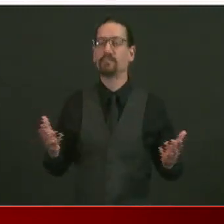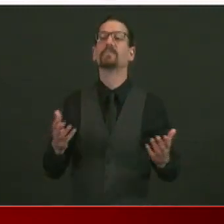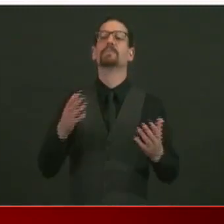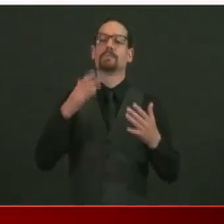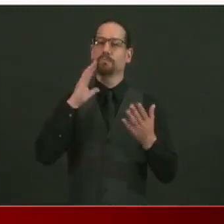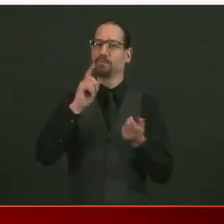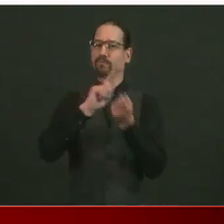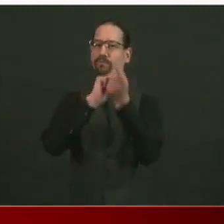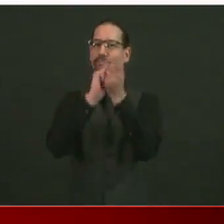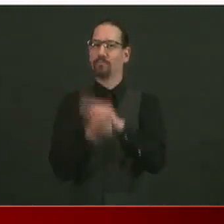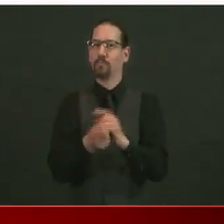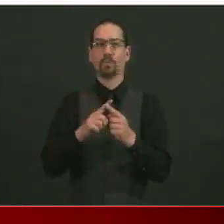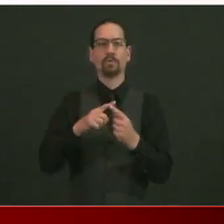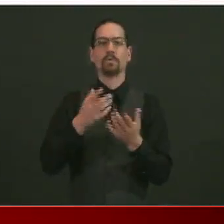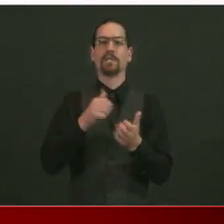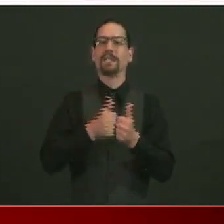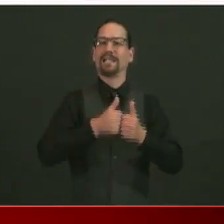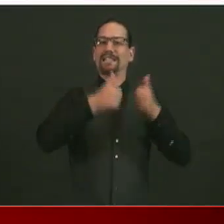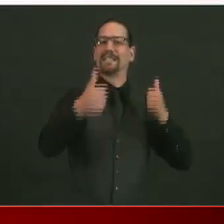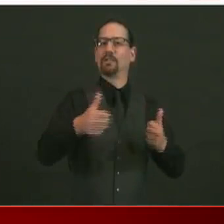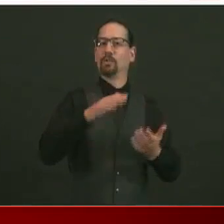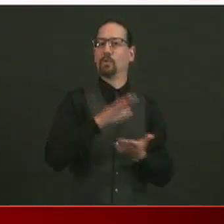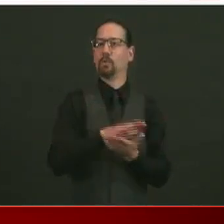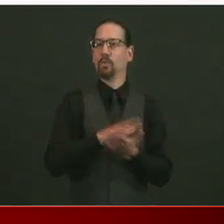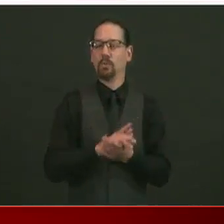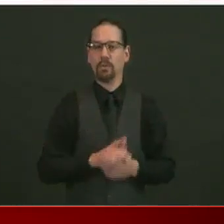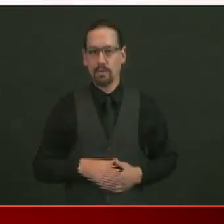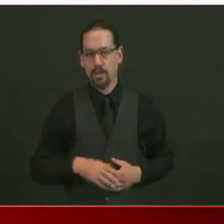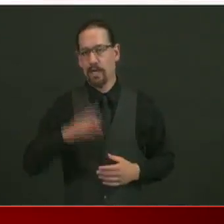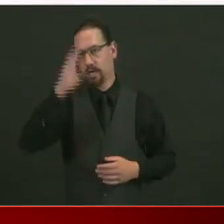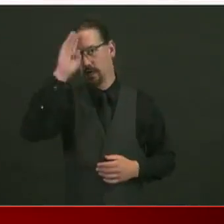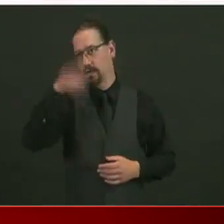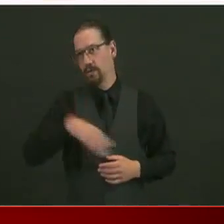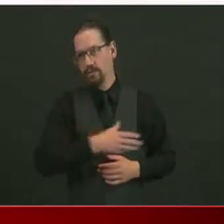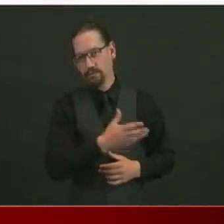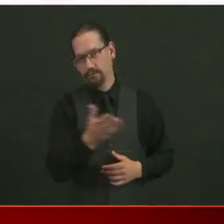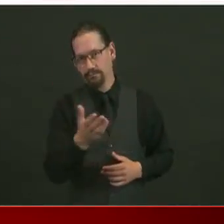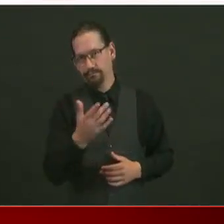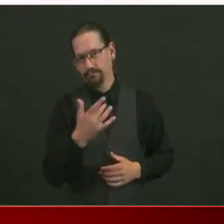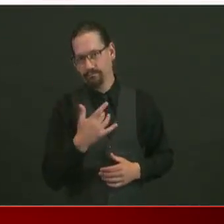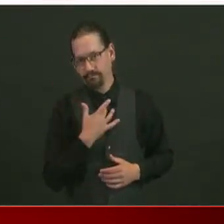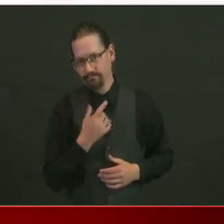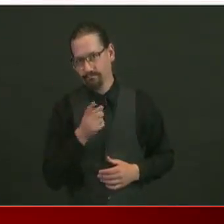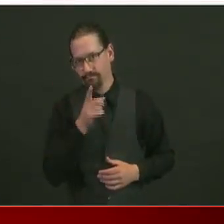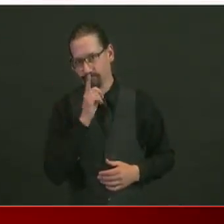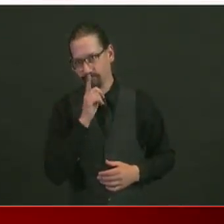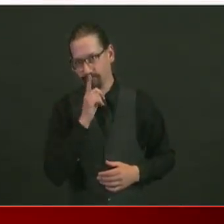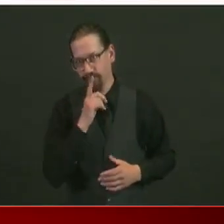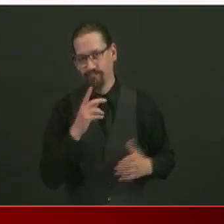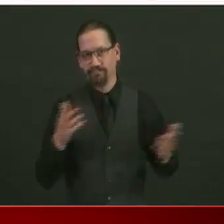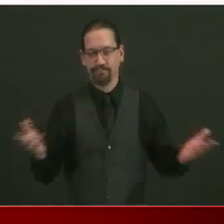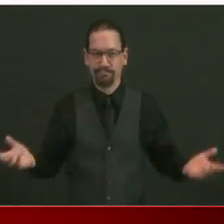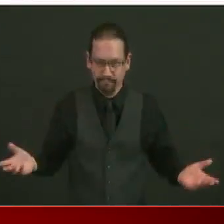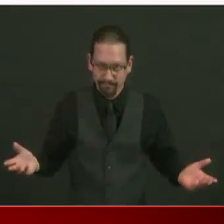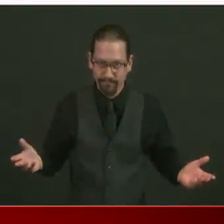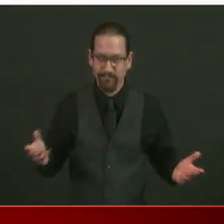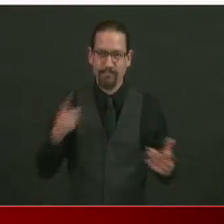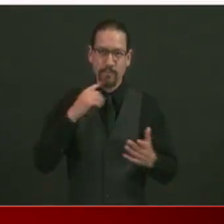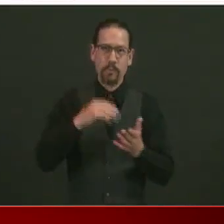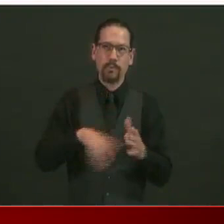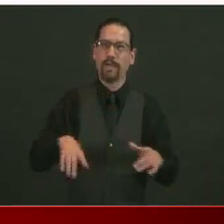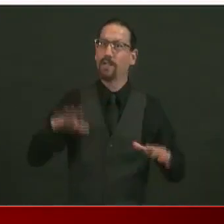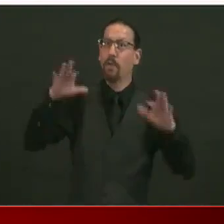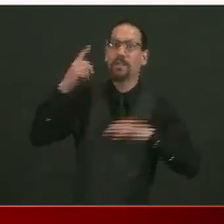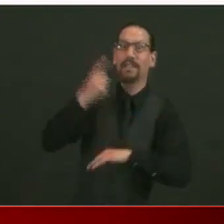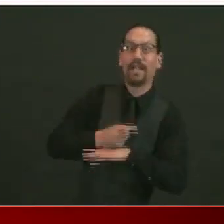learning. I know. Might be some disappointed children in the room, but the snow days,